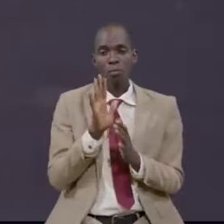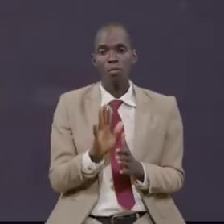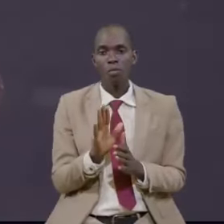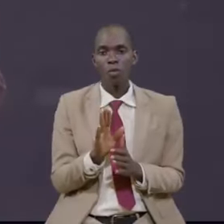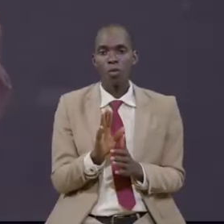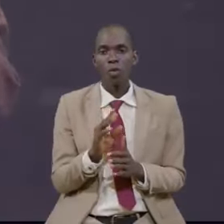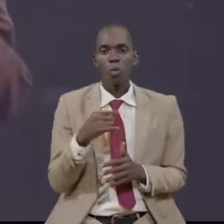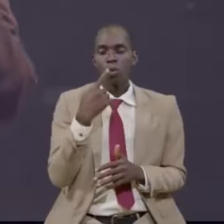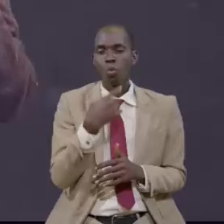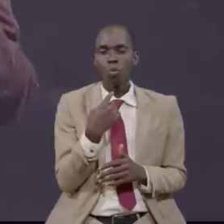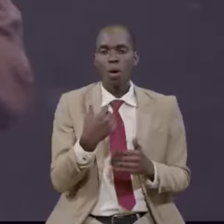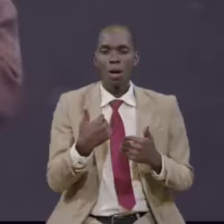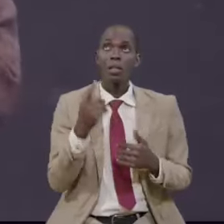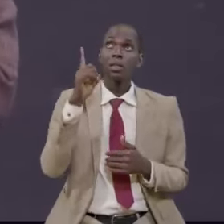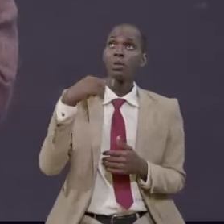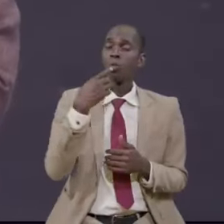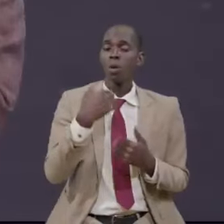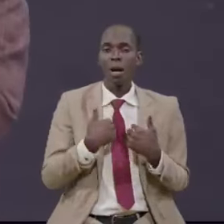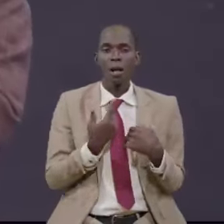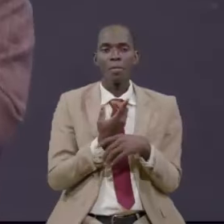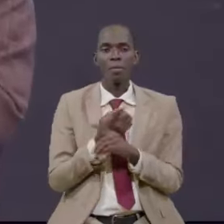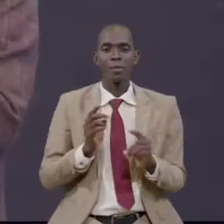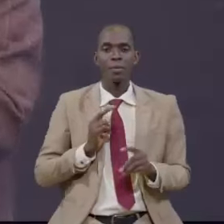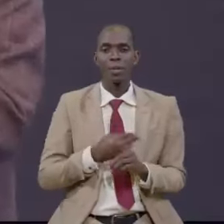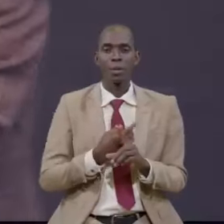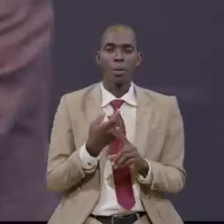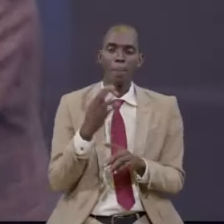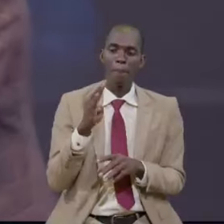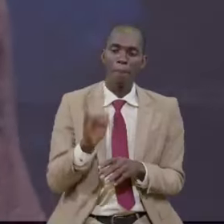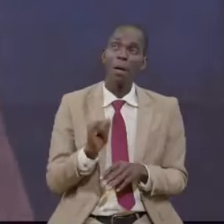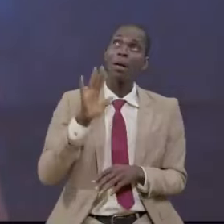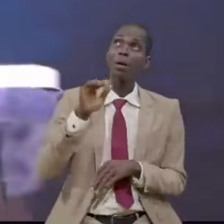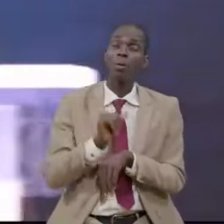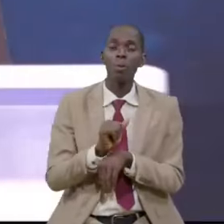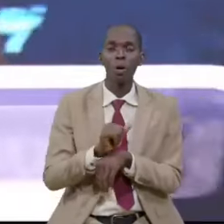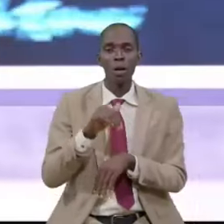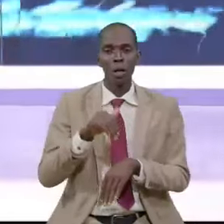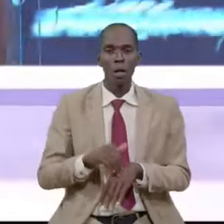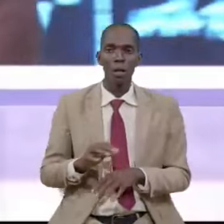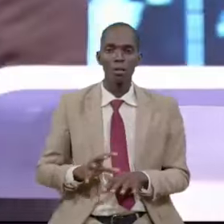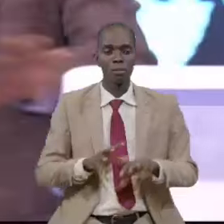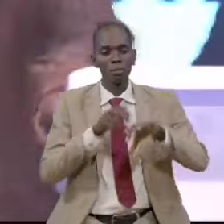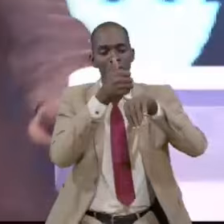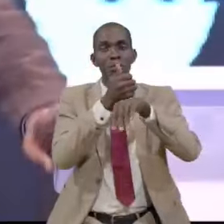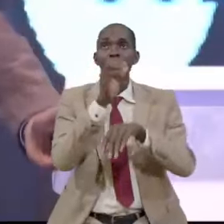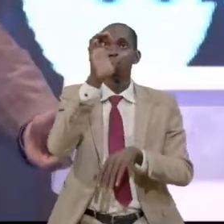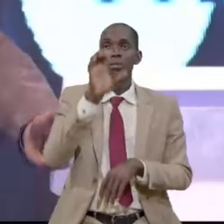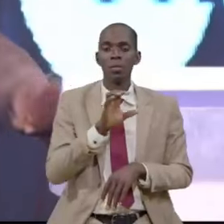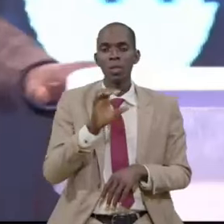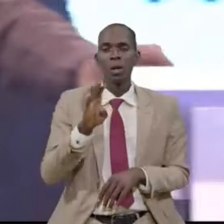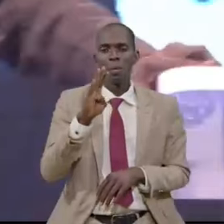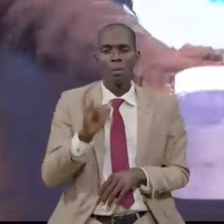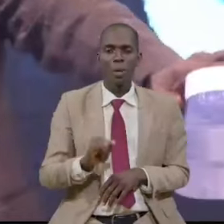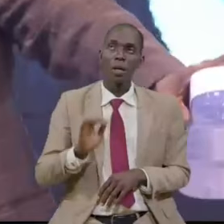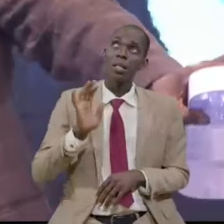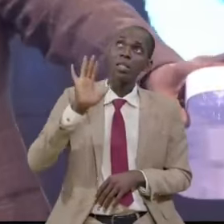us by his work at Calvary, by sacrifice at Calvary, by what he did